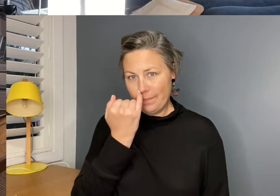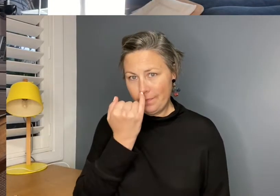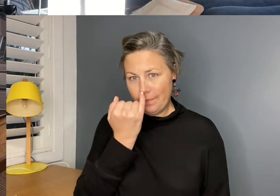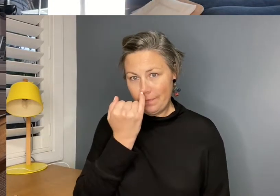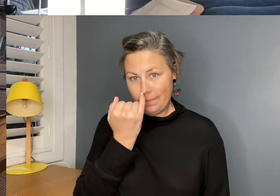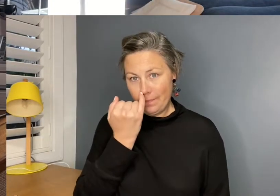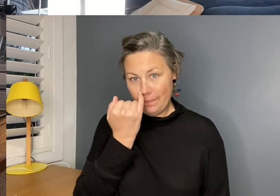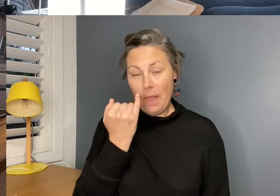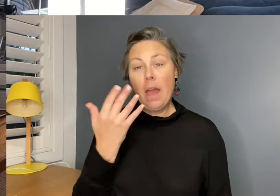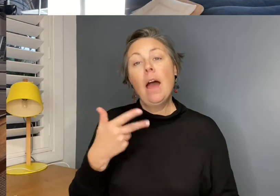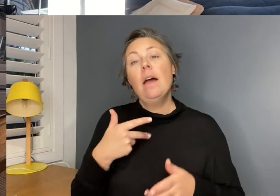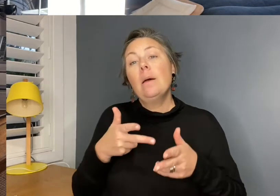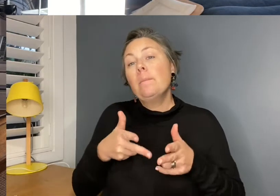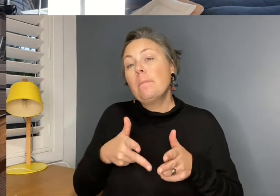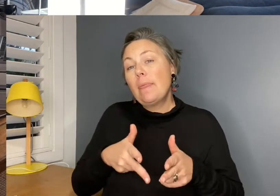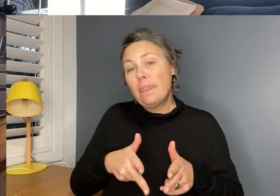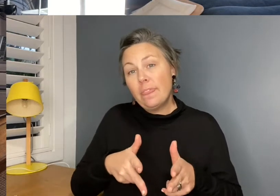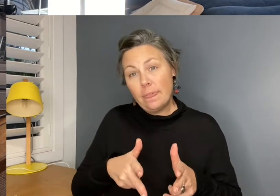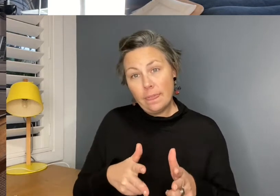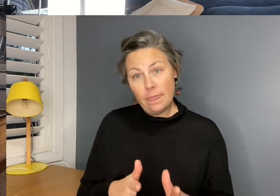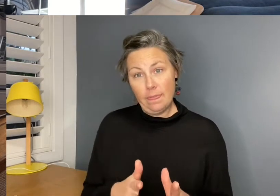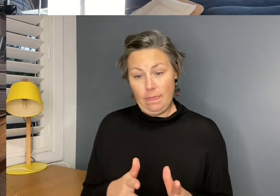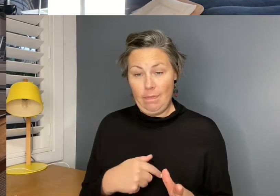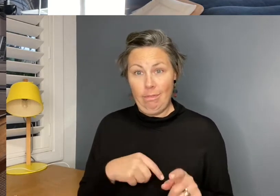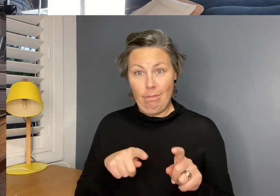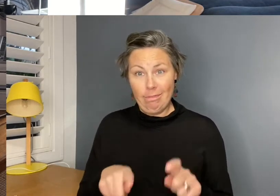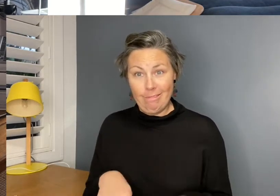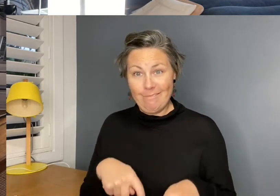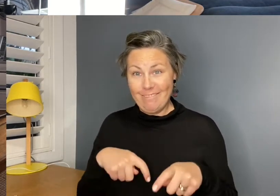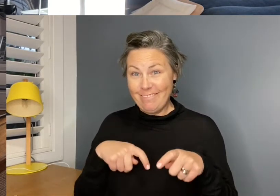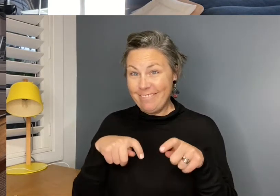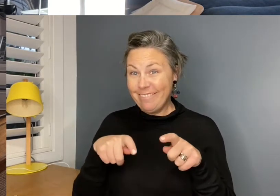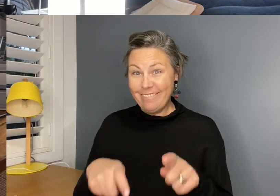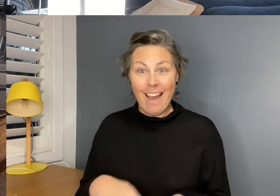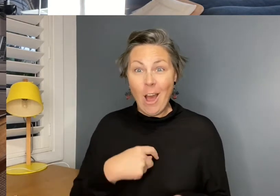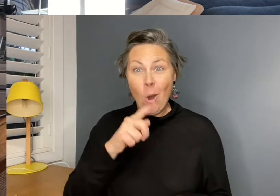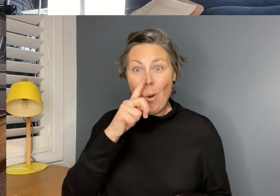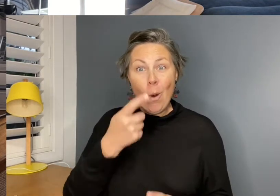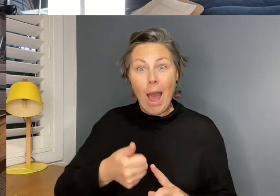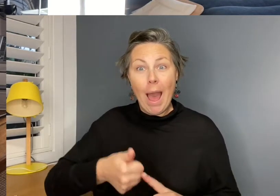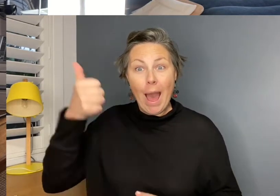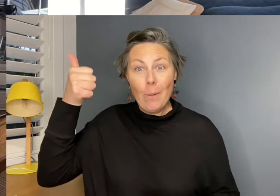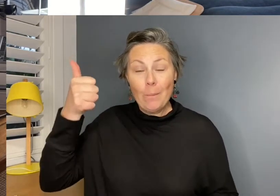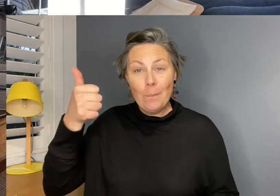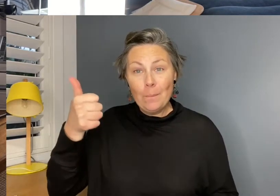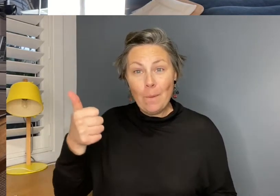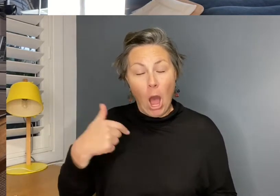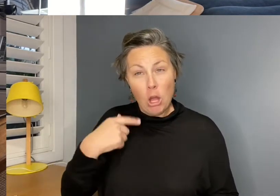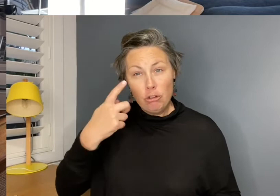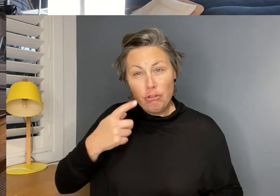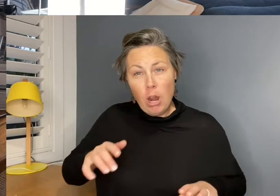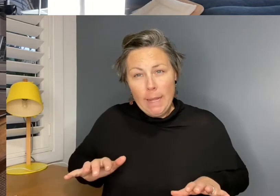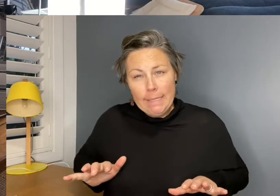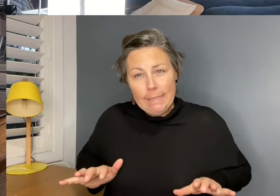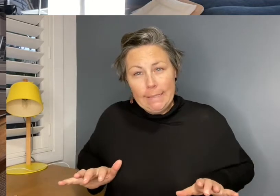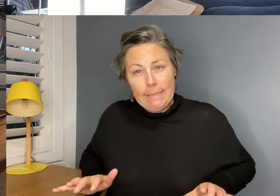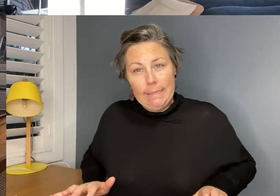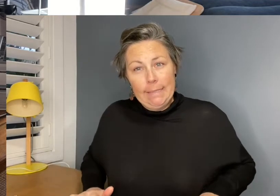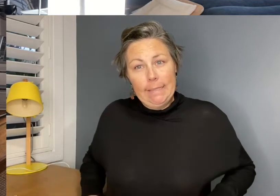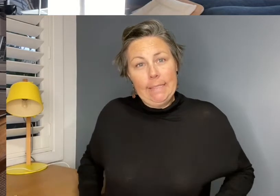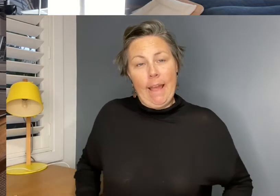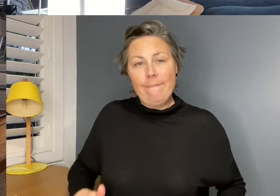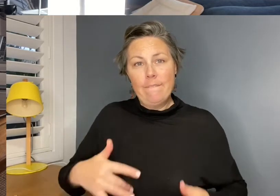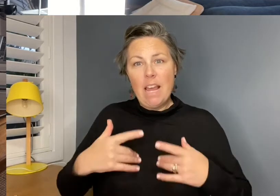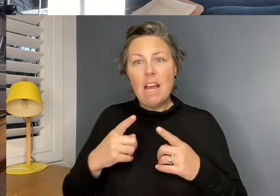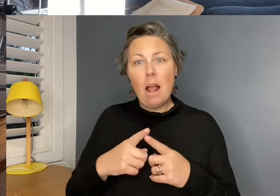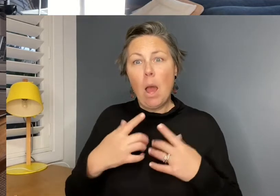So, yeah, then once I got into the bath, I just didn't get out, couldn't get out. Every time I actually lifted my body out of the water, I felt like my